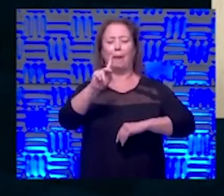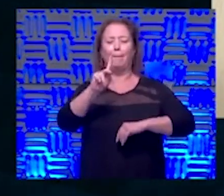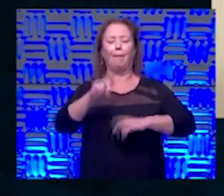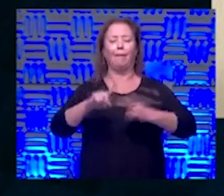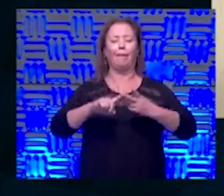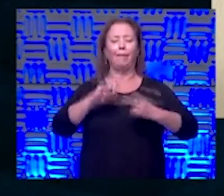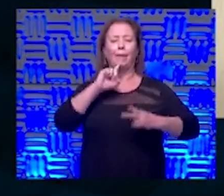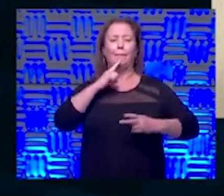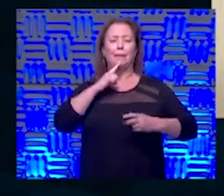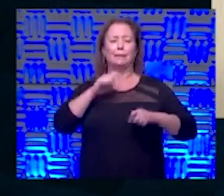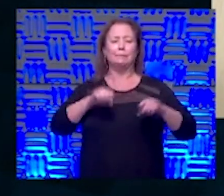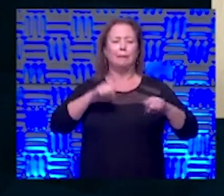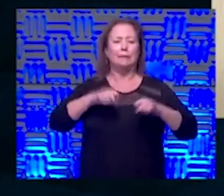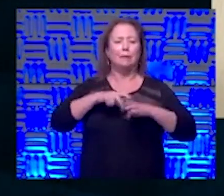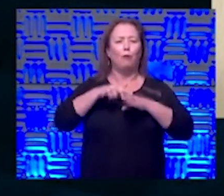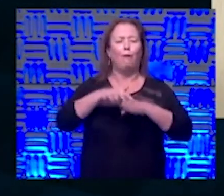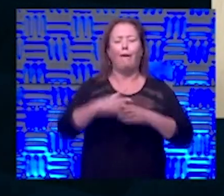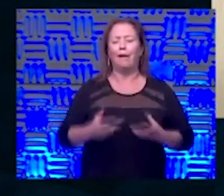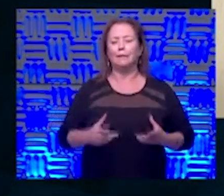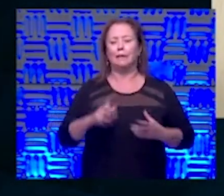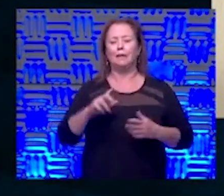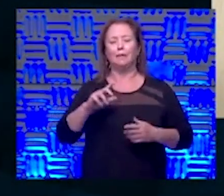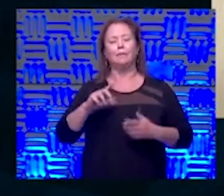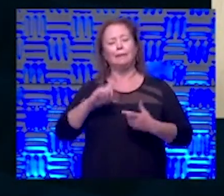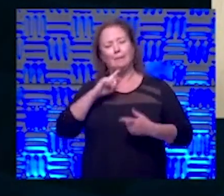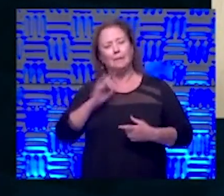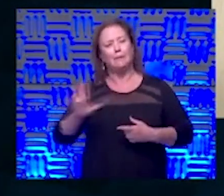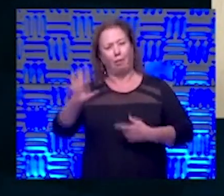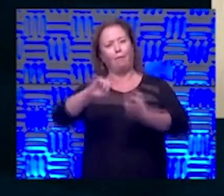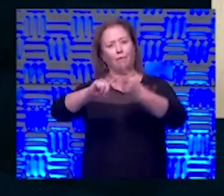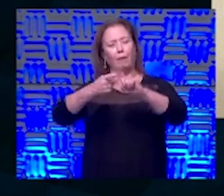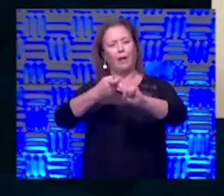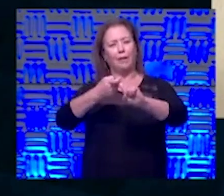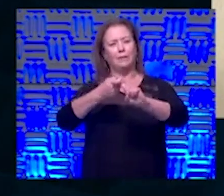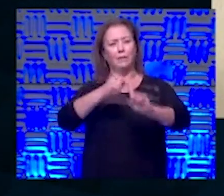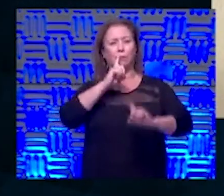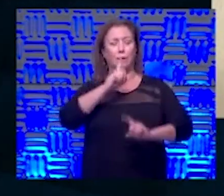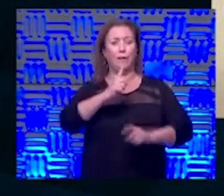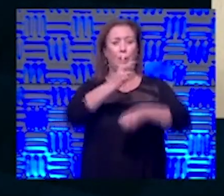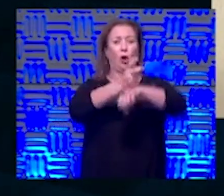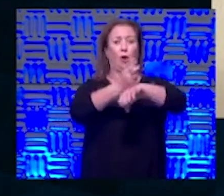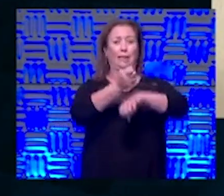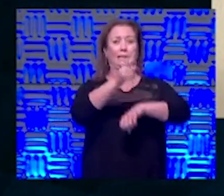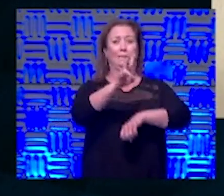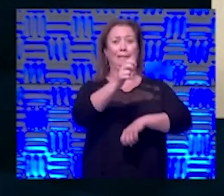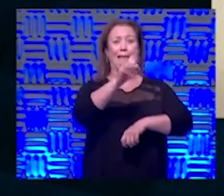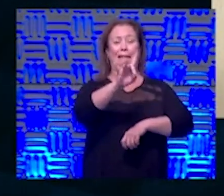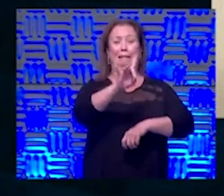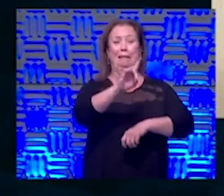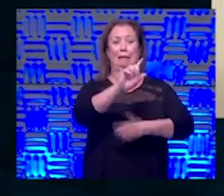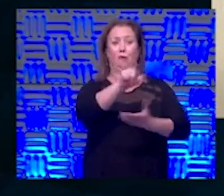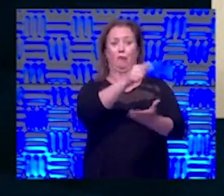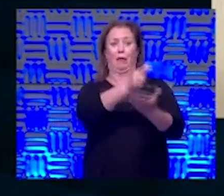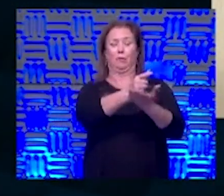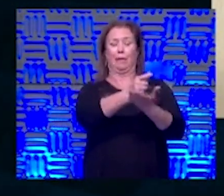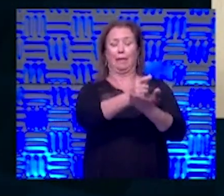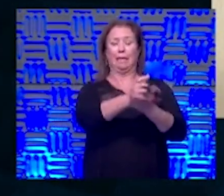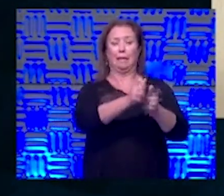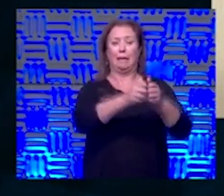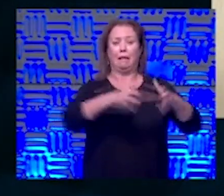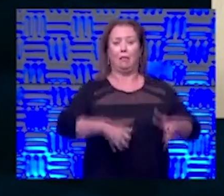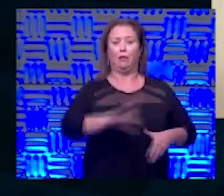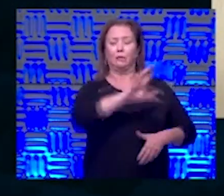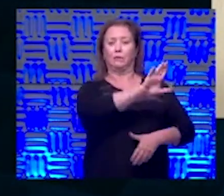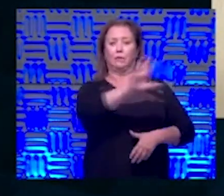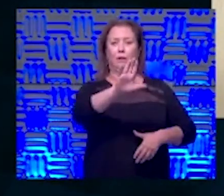miss their peer group. And that's been really difficult, especially for those that are 17, 18 that may be graduating and they've lost out on the